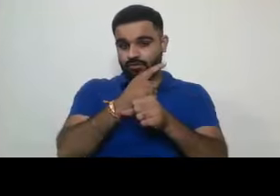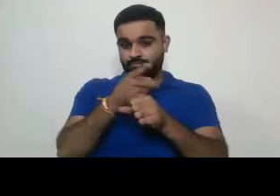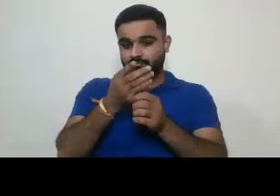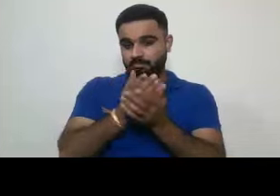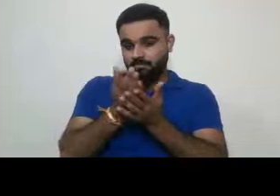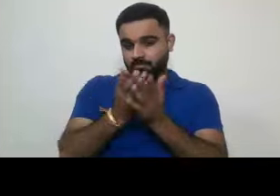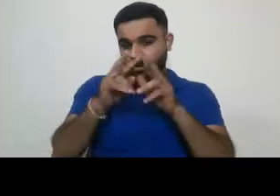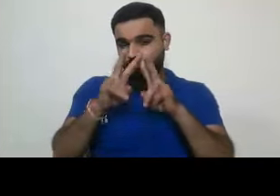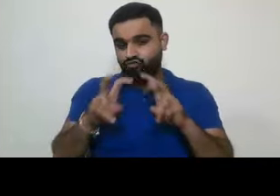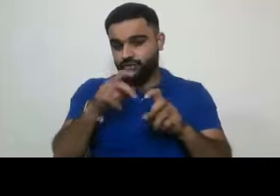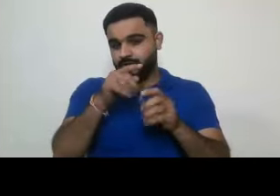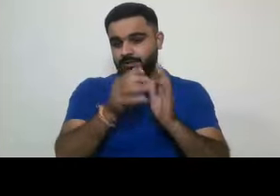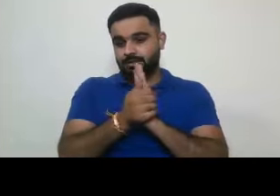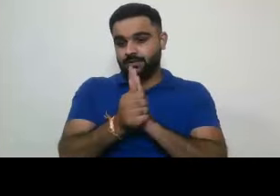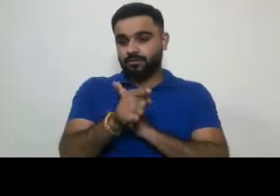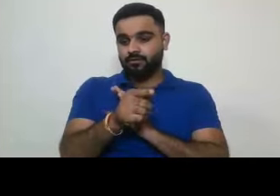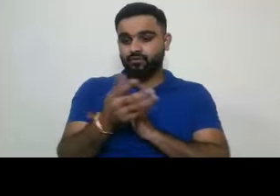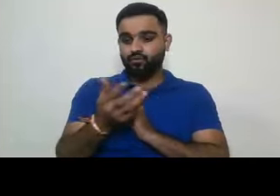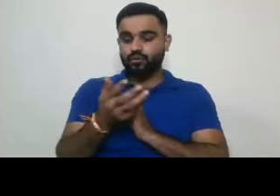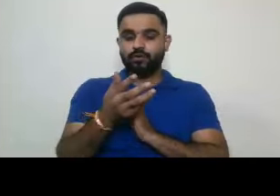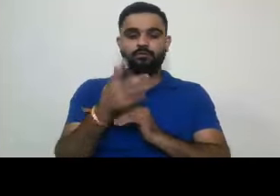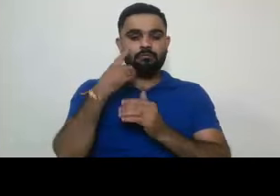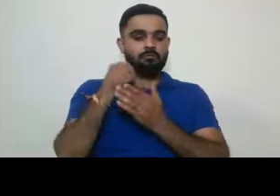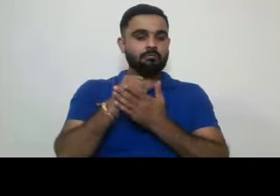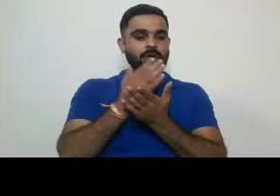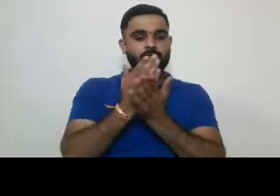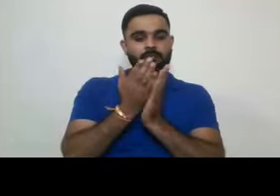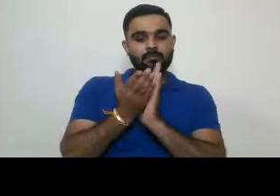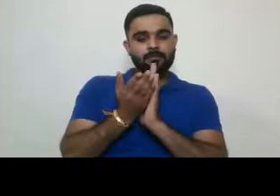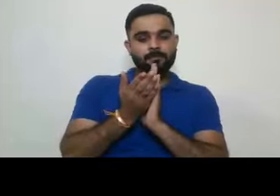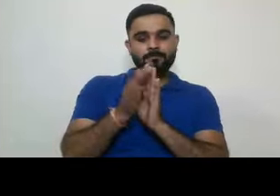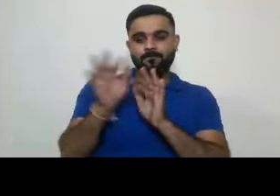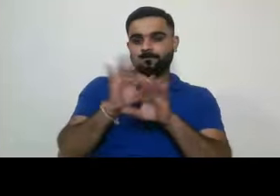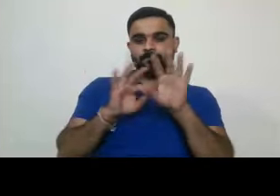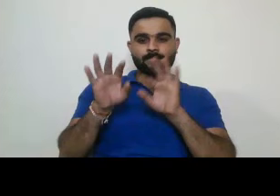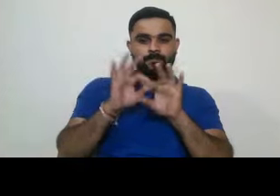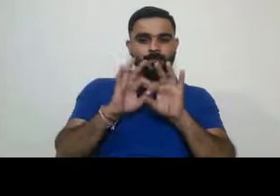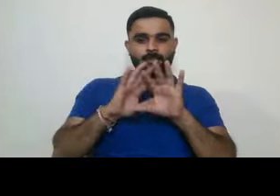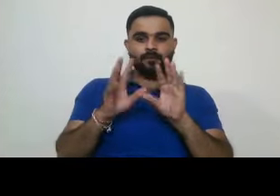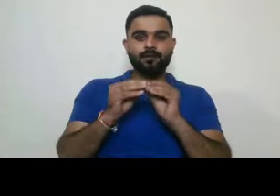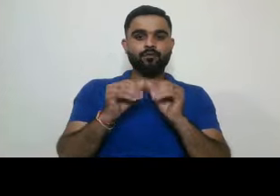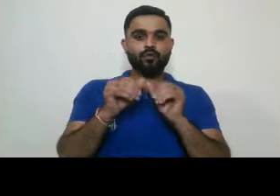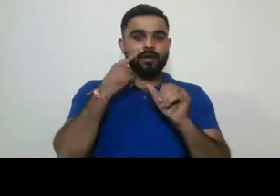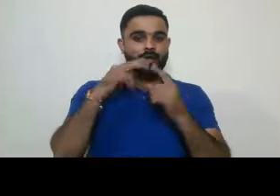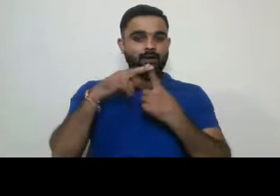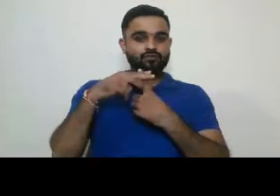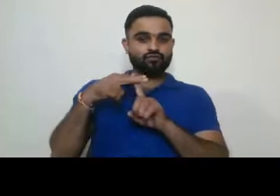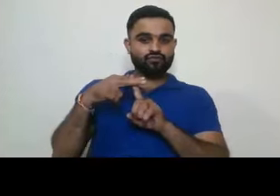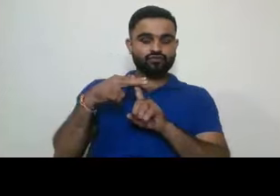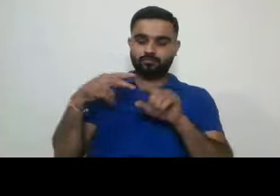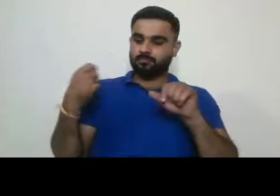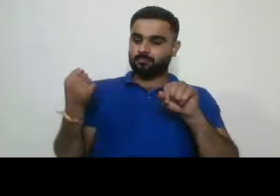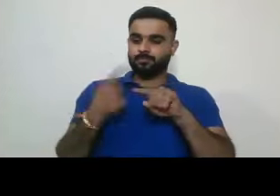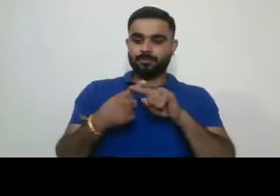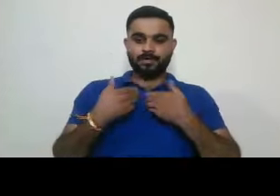research says about these skills. What are the criteria when we have to choose a proper AI tool which is suitable for